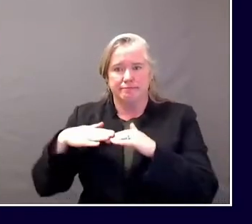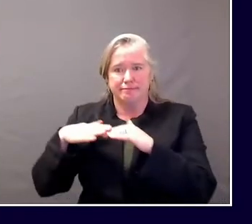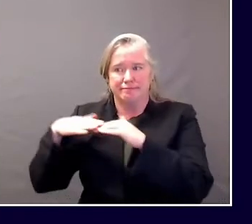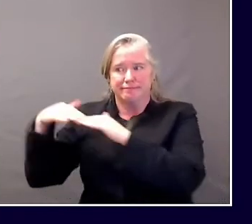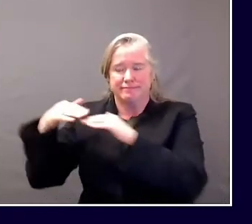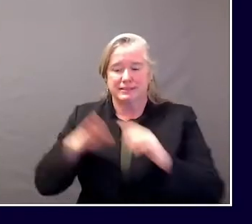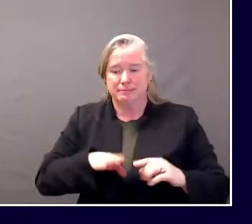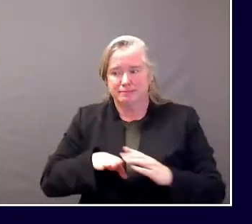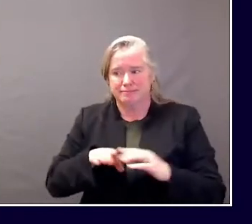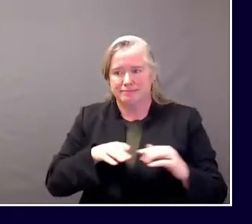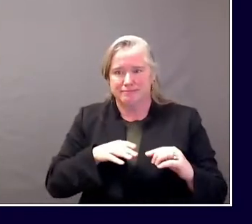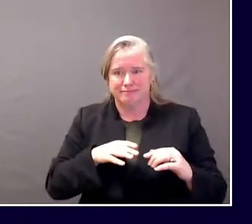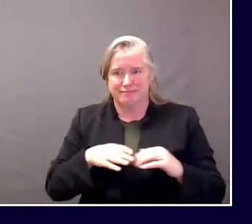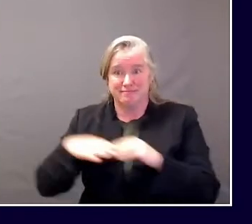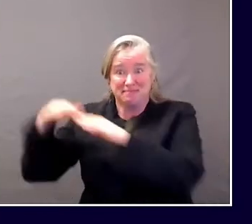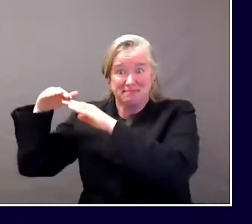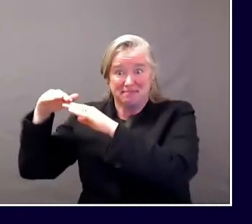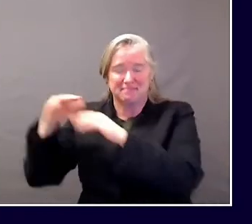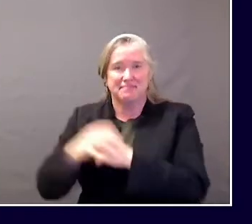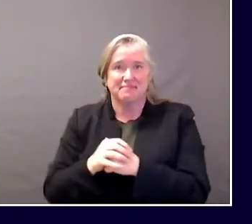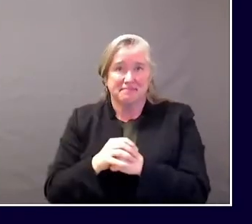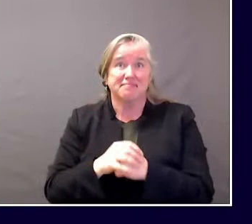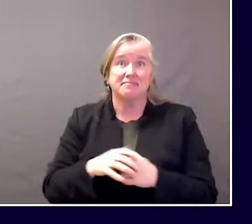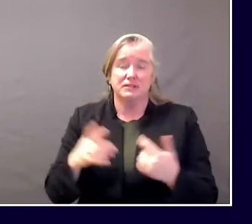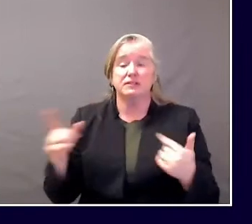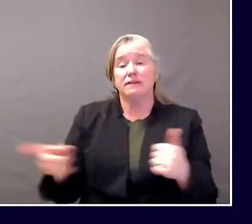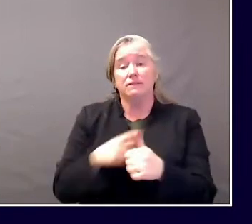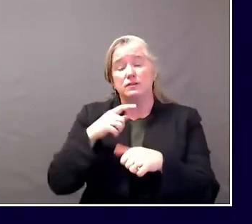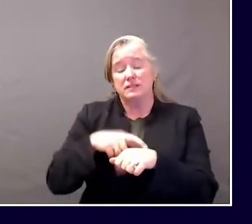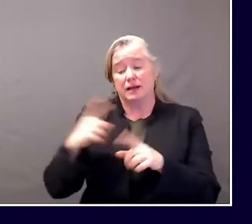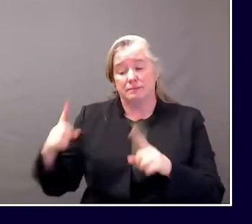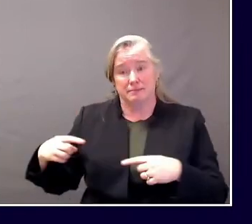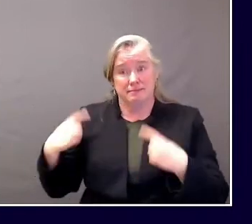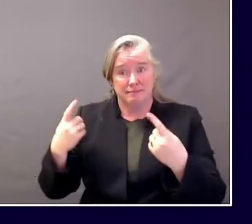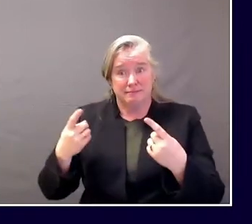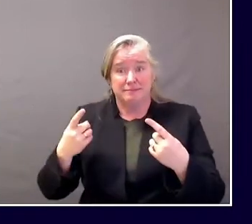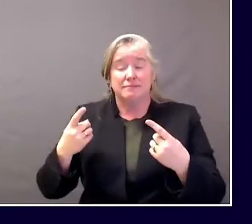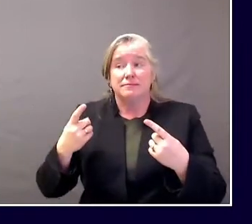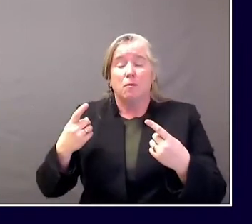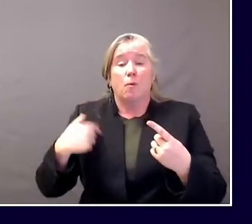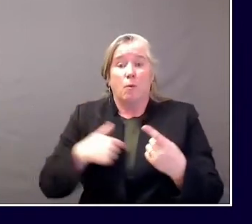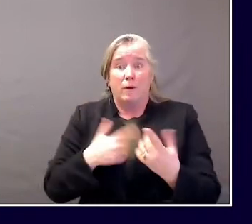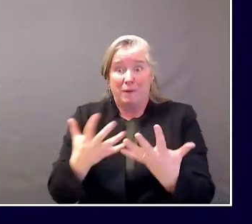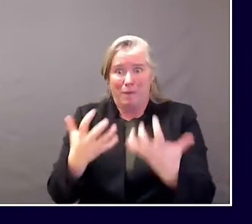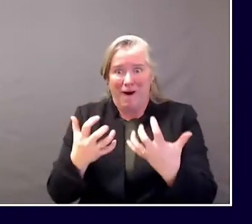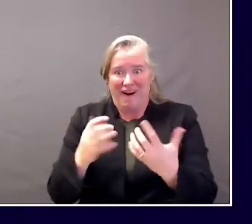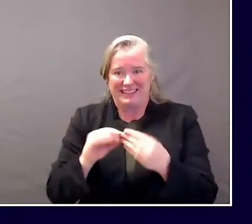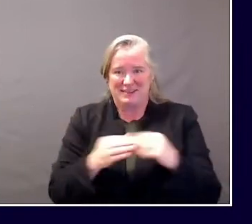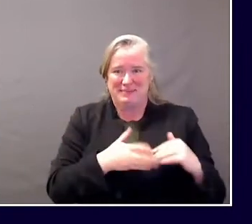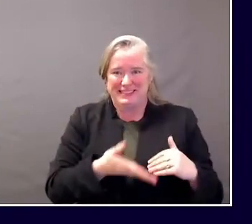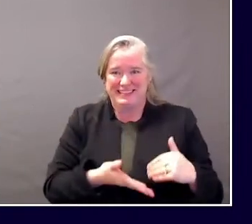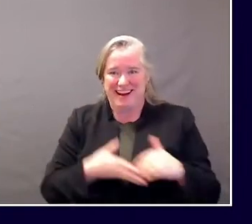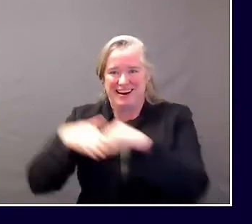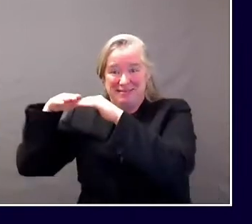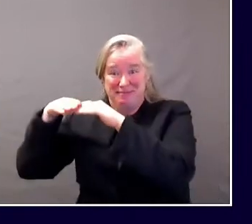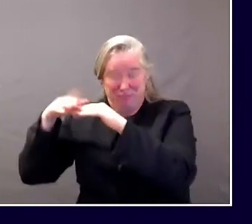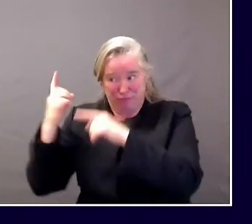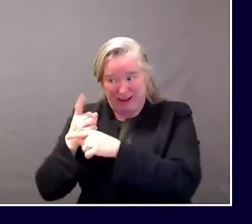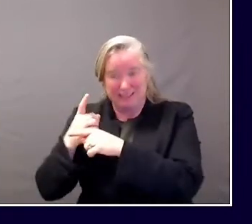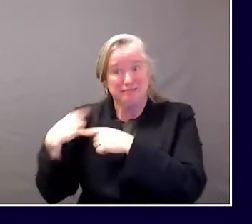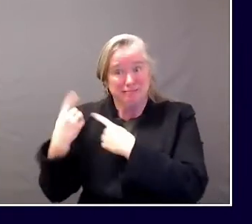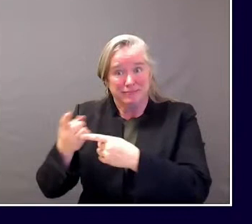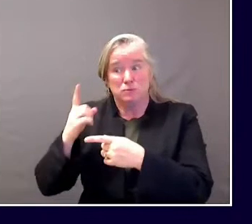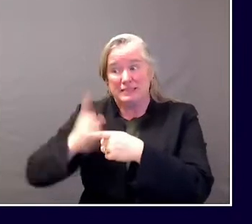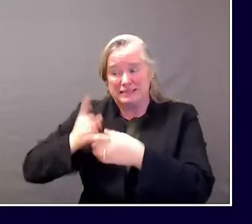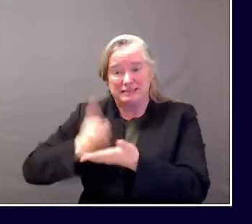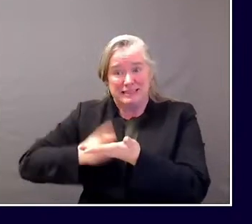in this pandemic, we're in a situation where an upward sloping trend line on a chart is finally a good thing.